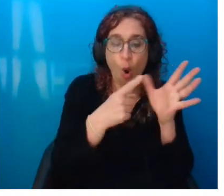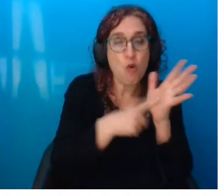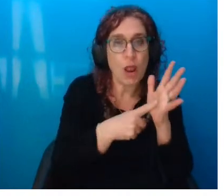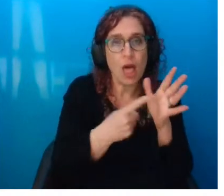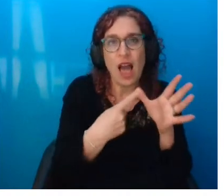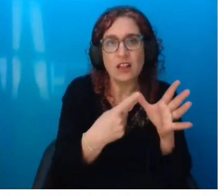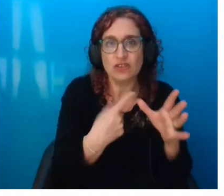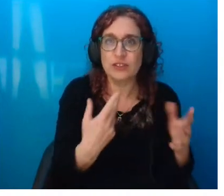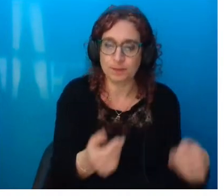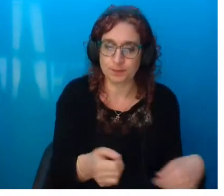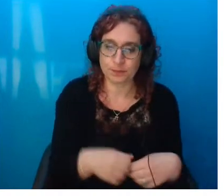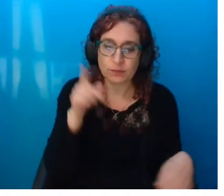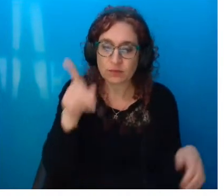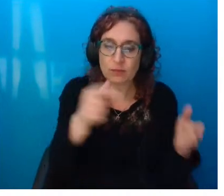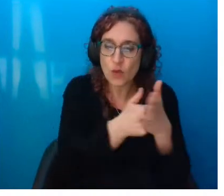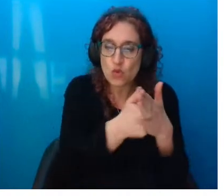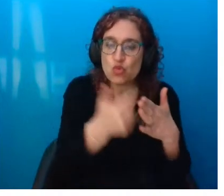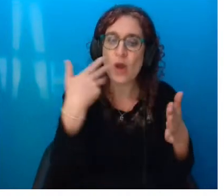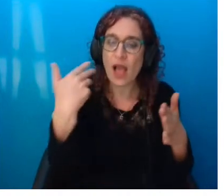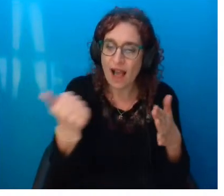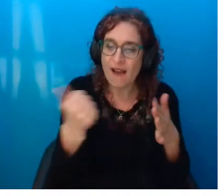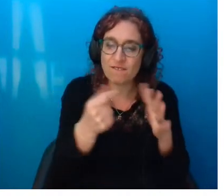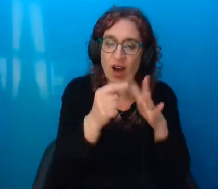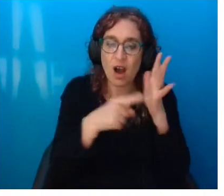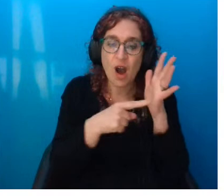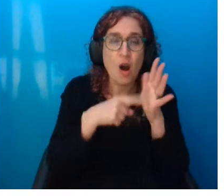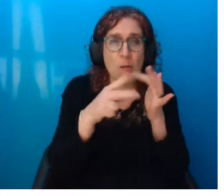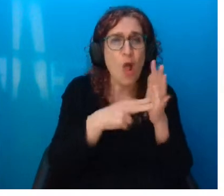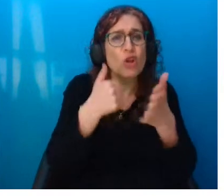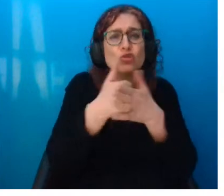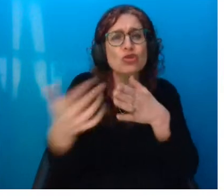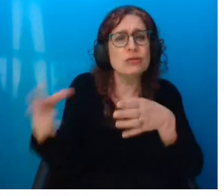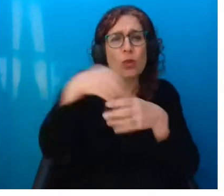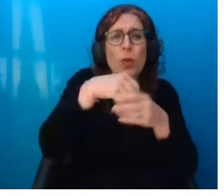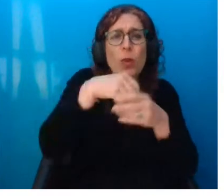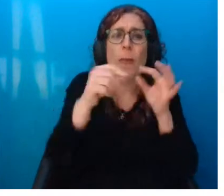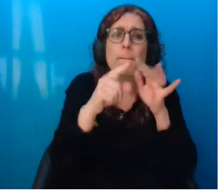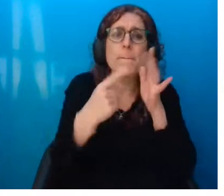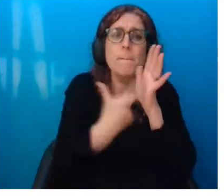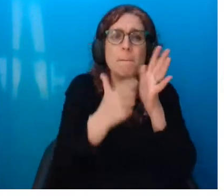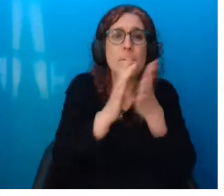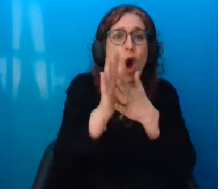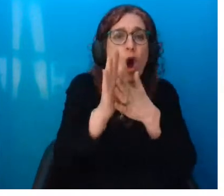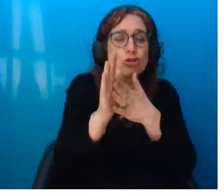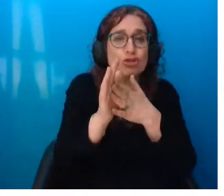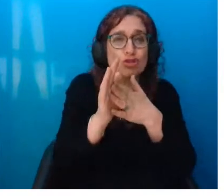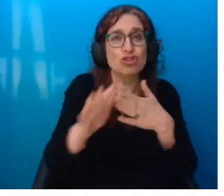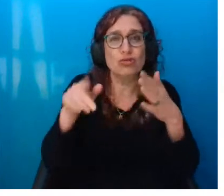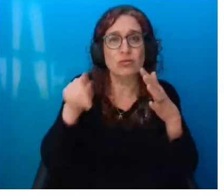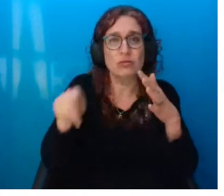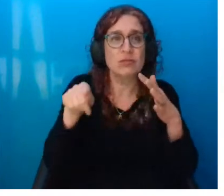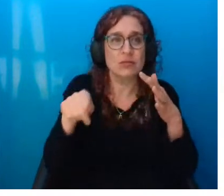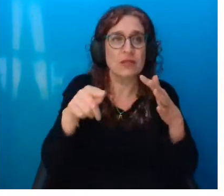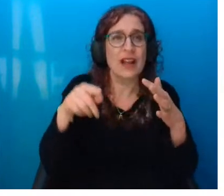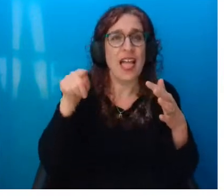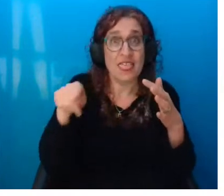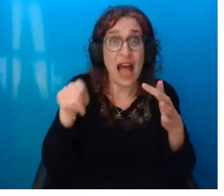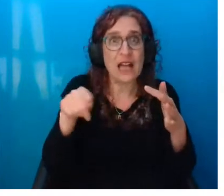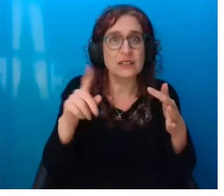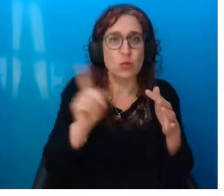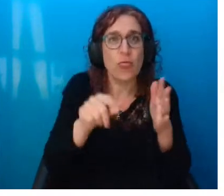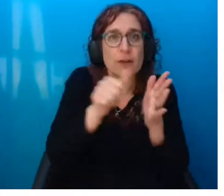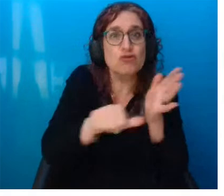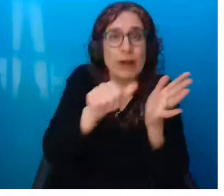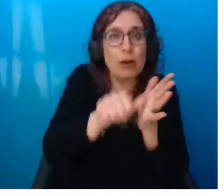allergy, usually trees, with birch pollen as what you might describe as the triggering allergen. And because of a